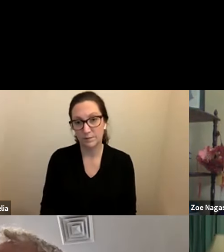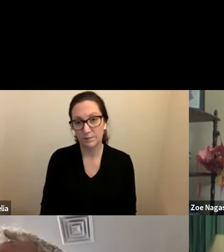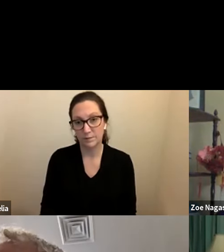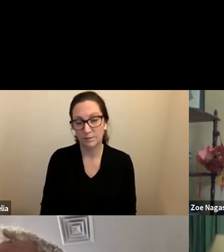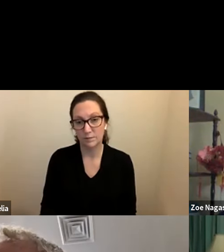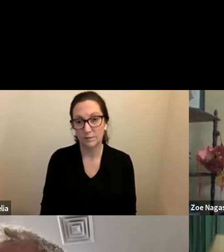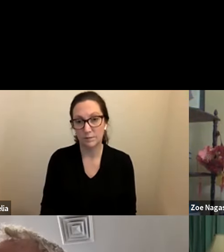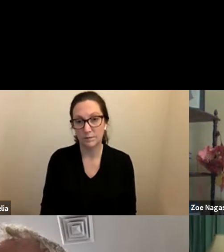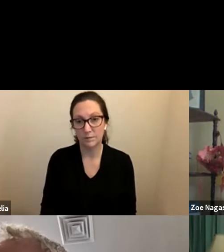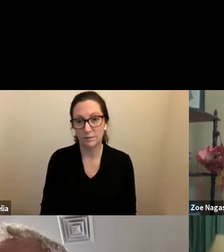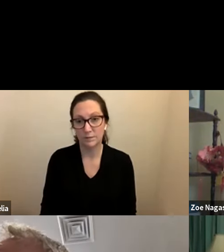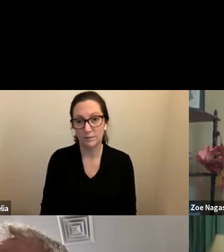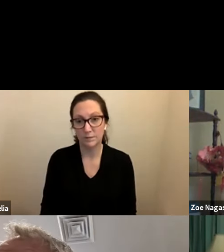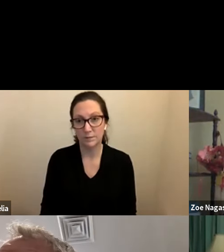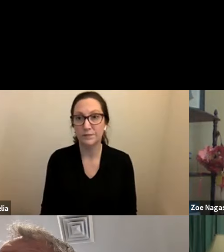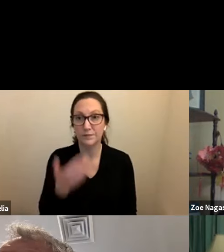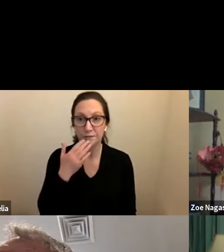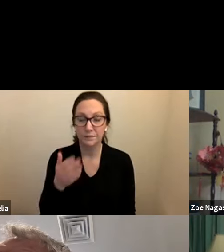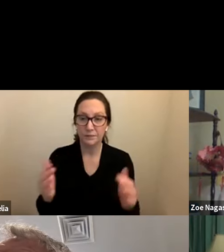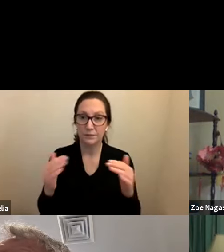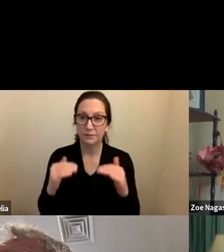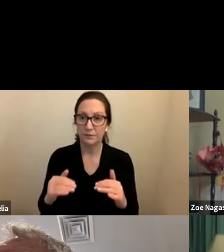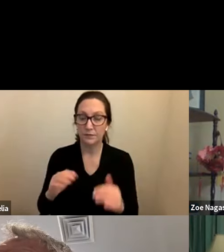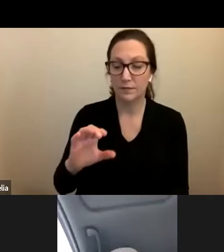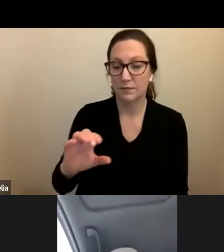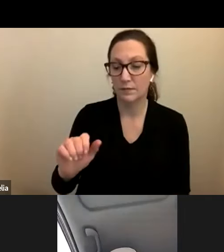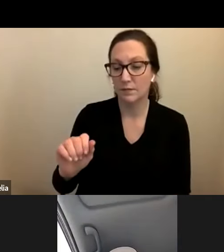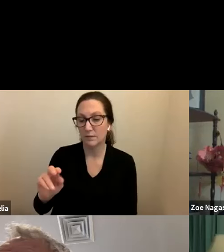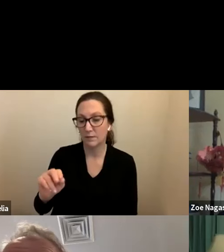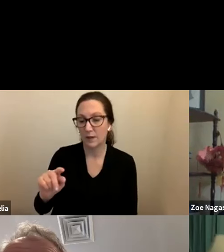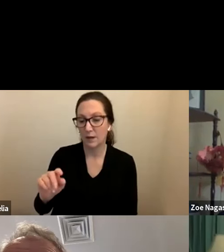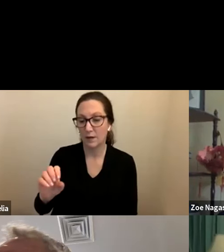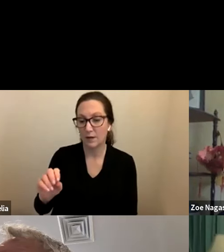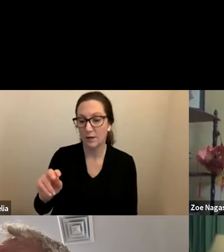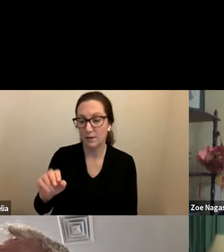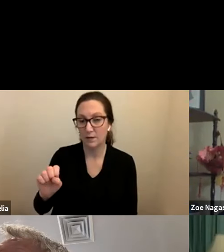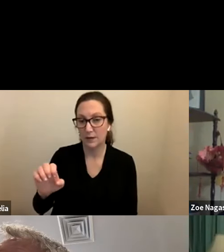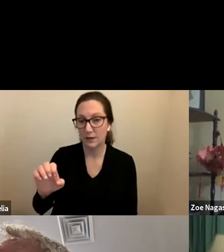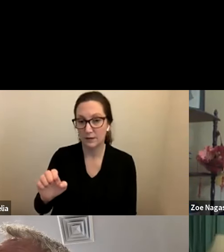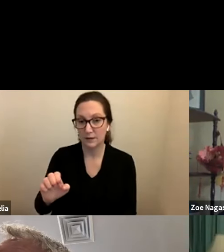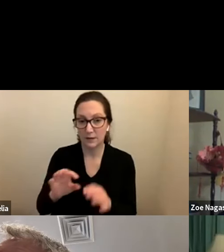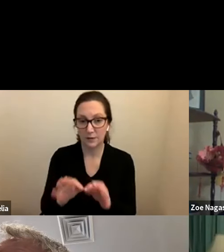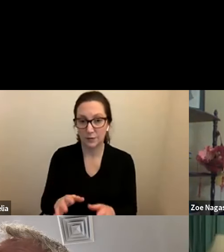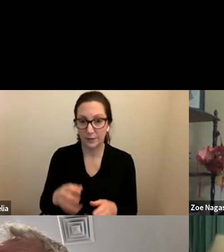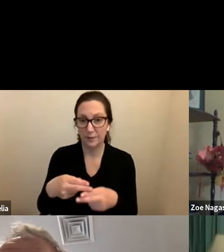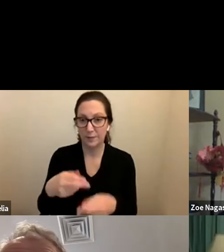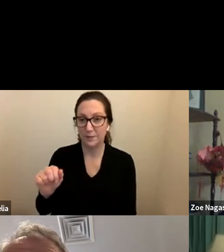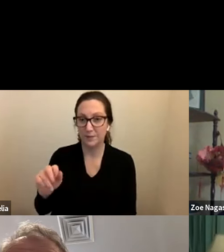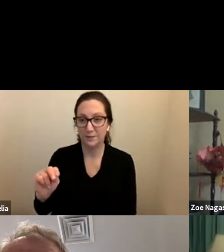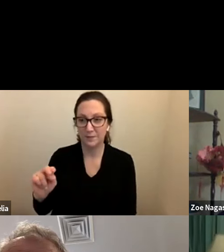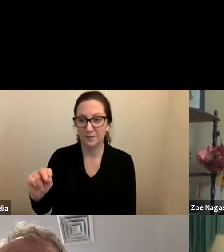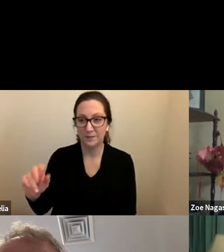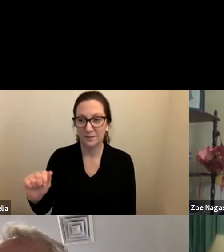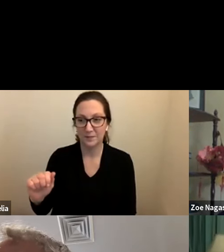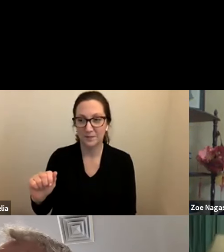ạ. Thank you. Thank you. Our Cantonese interpreter is Anna Se. Please give the Zoom instructions